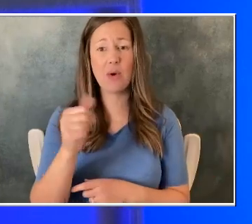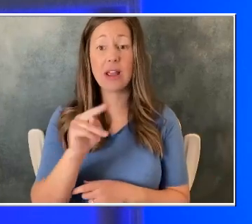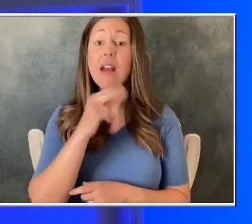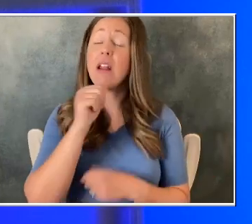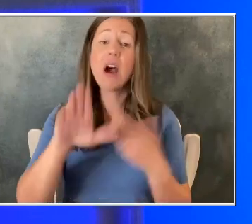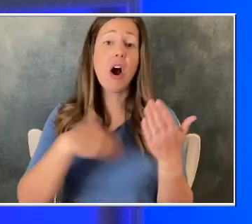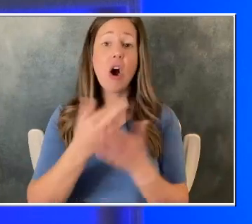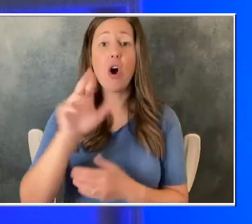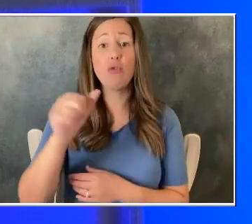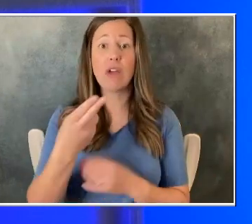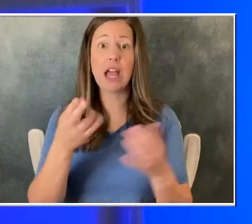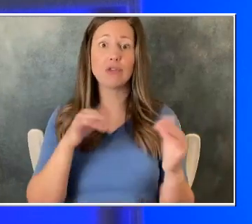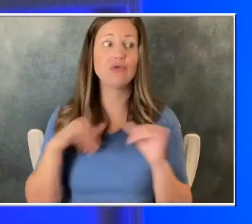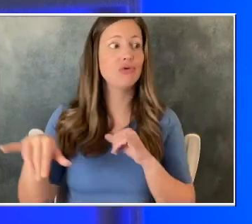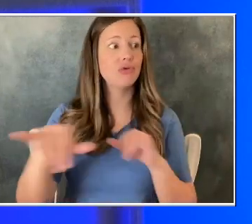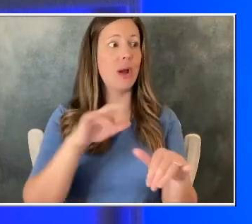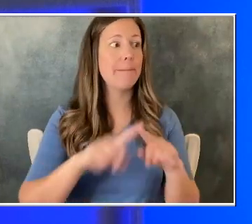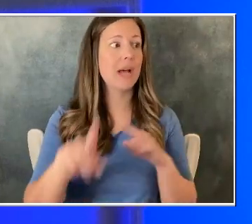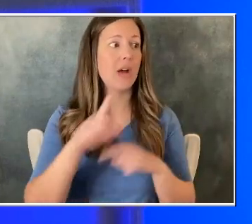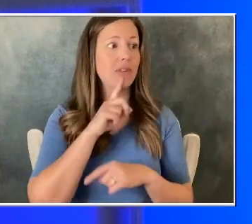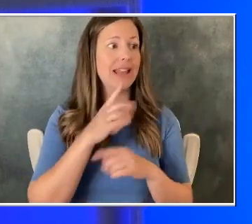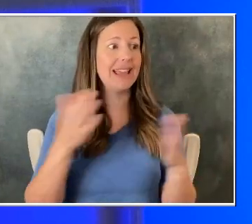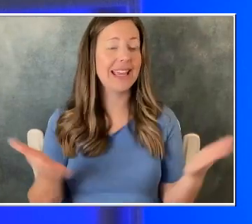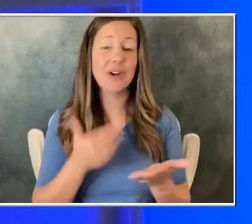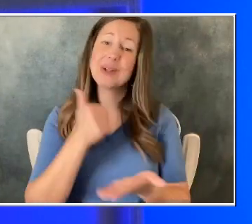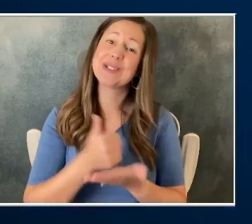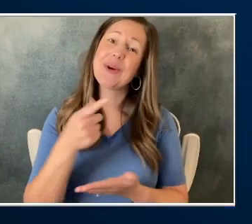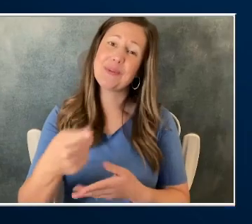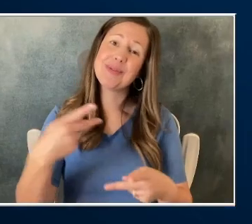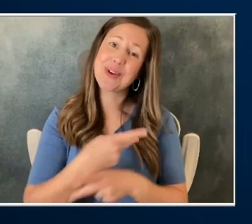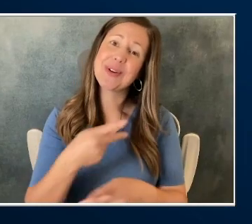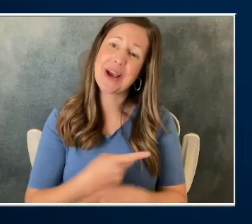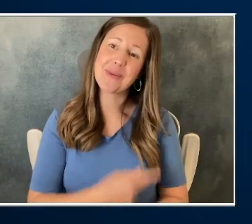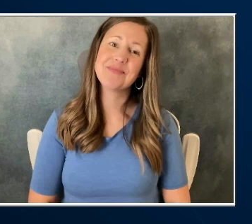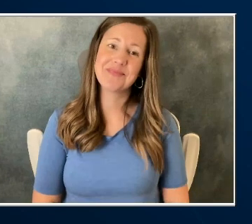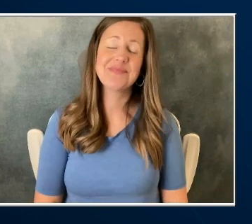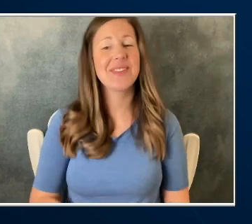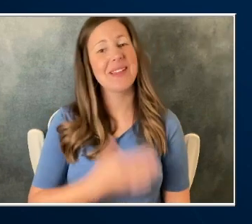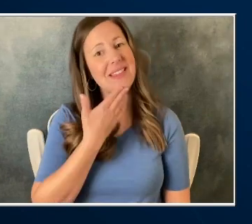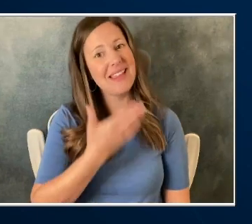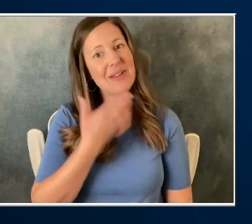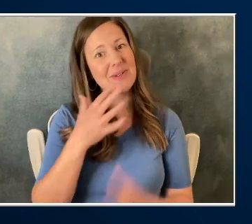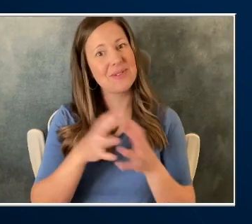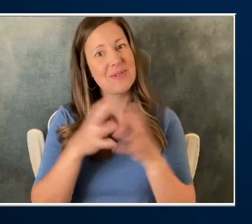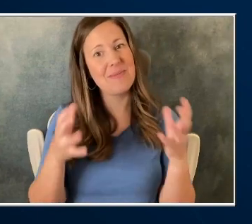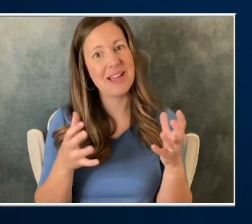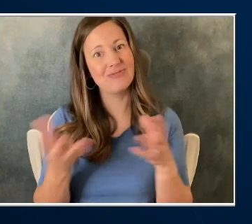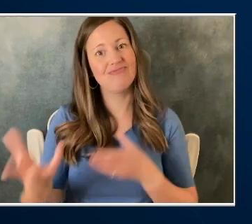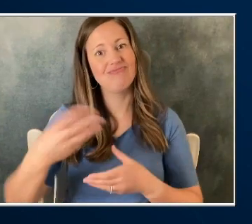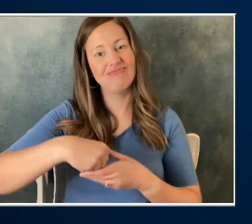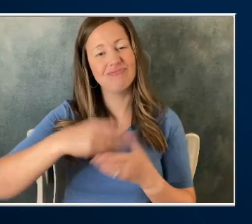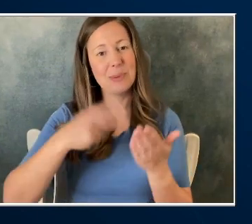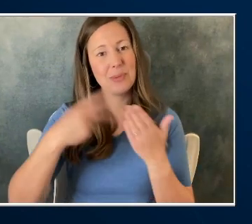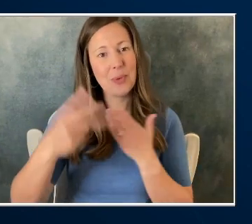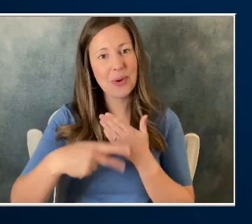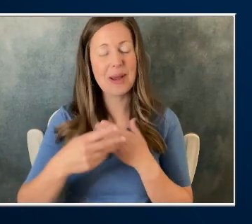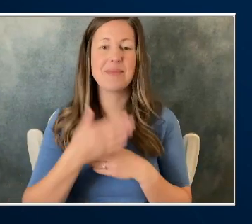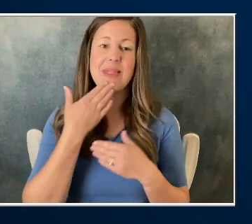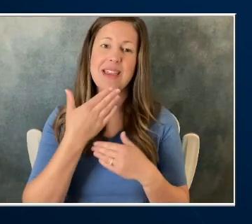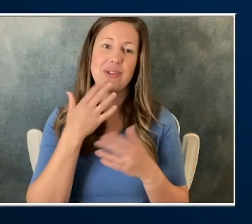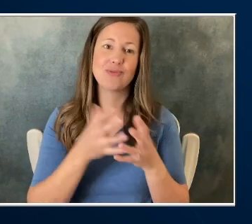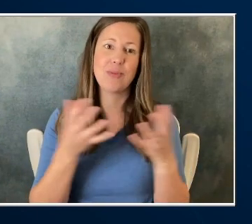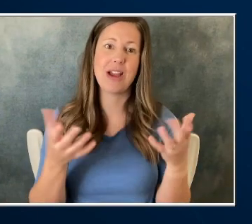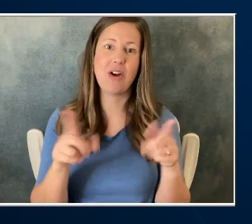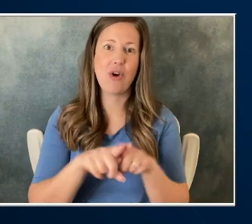equal, but we're here to help you sort that out. Thank you, and thank you for being on the program, and thanks for being here at the University of Kansas Health System. Final